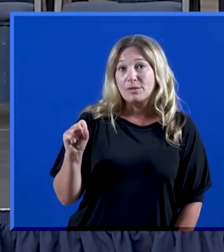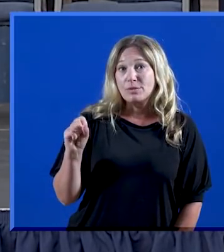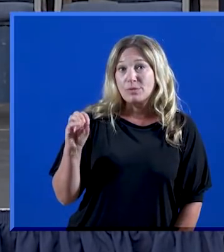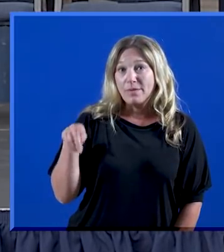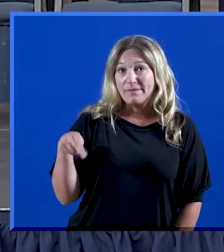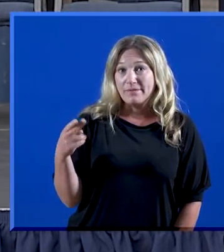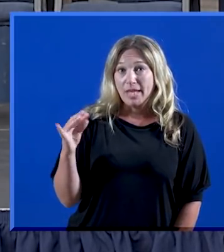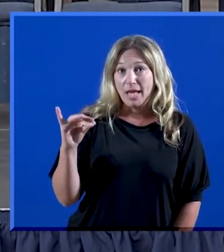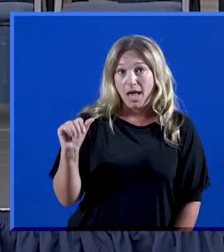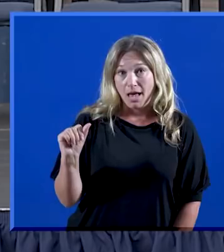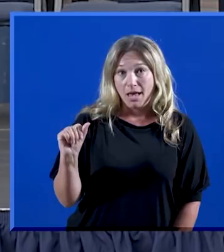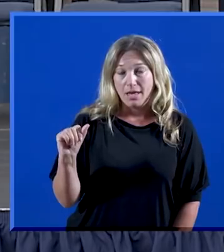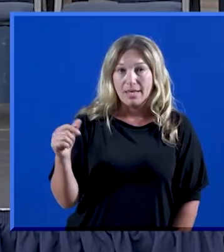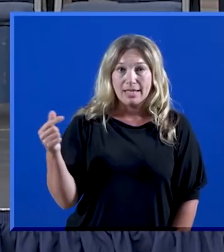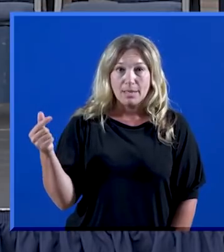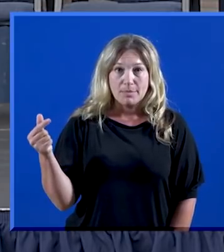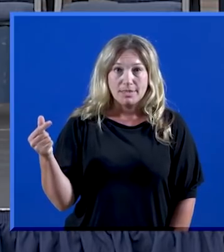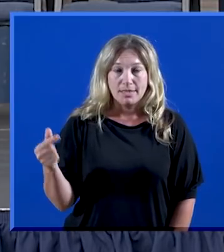Sophia Gibson.